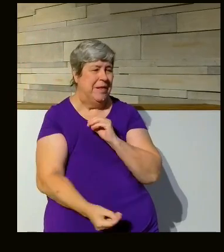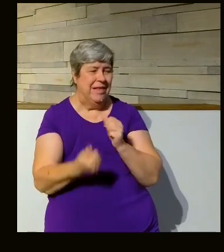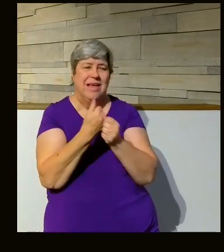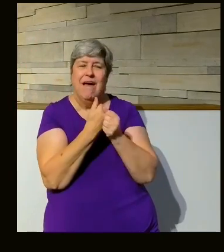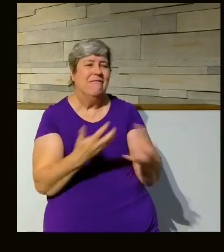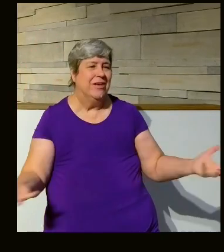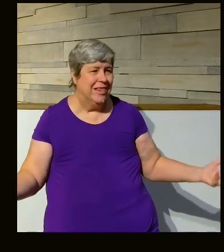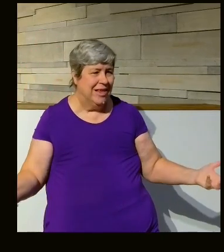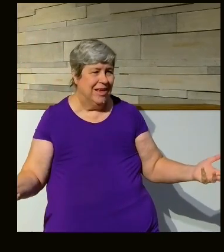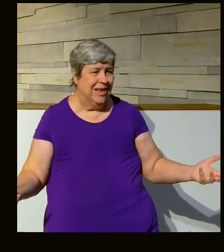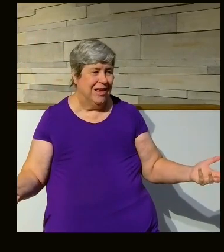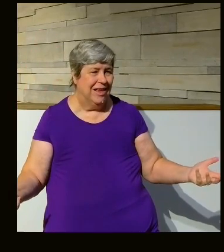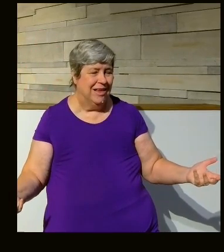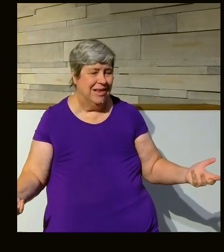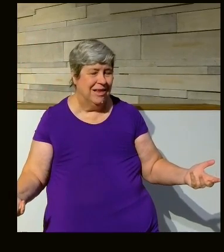everything.